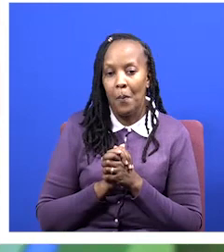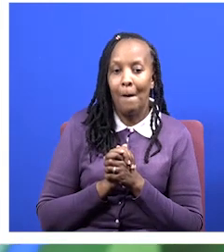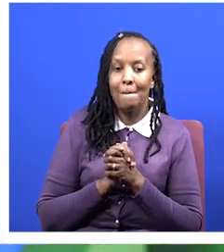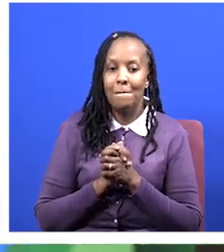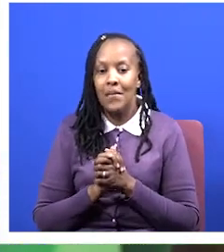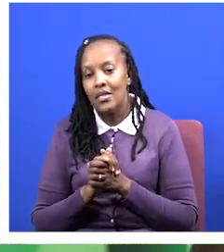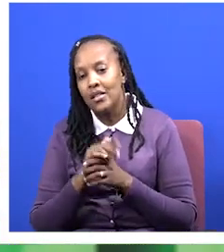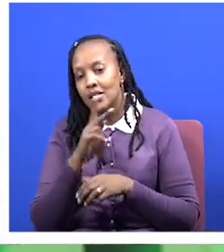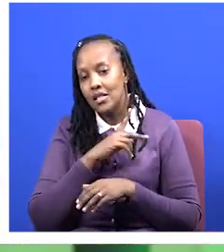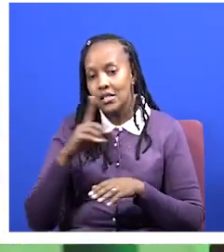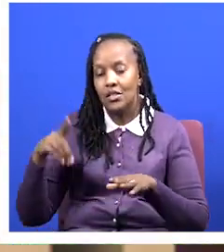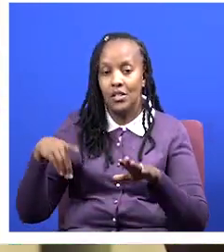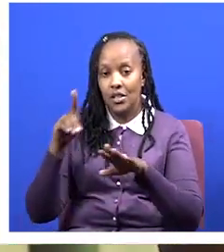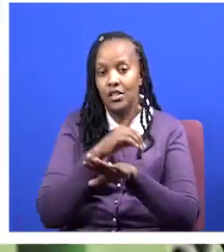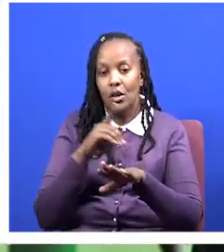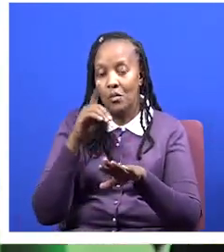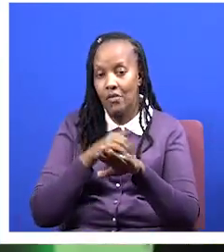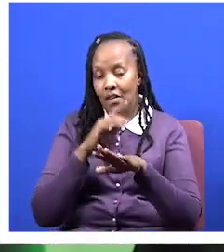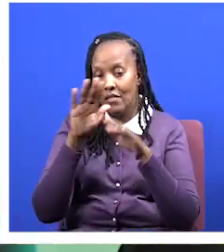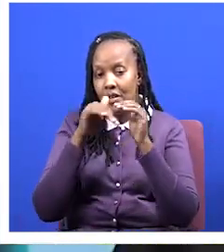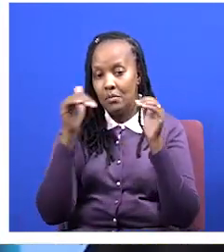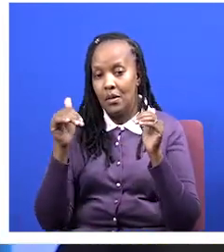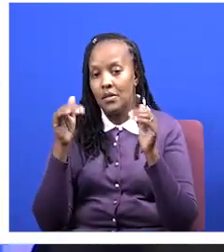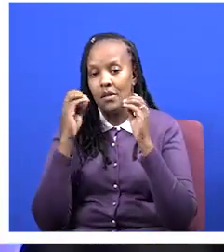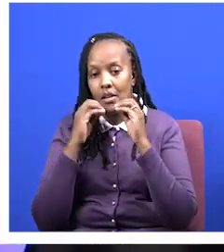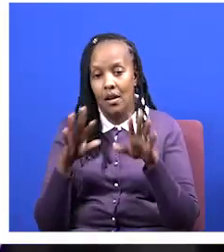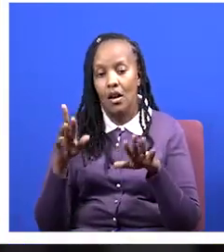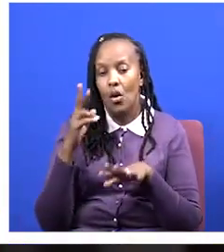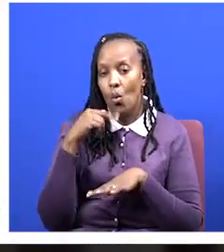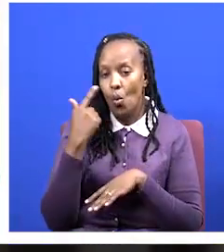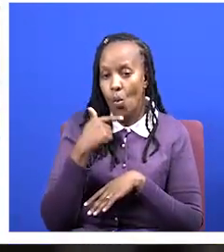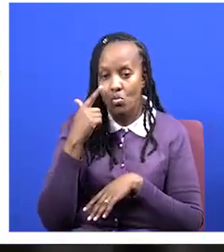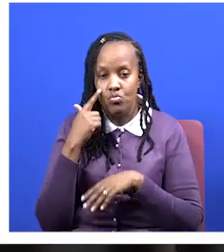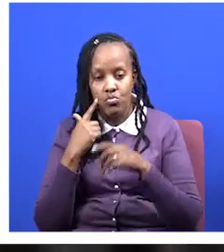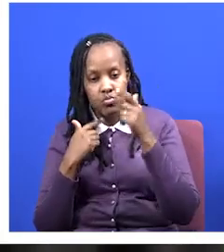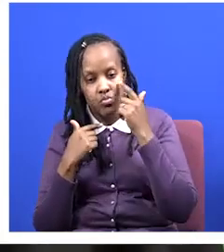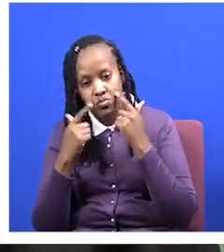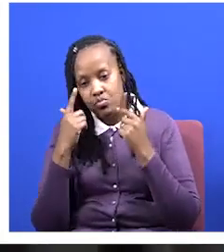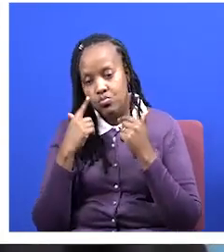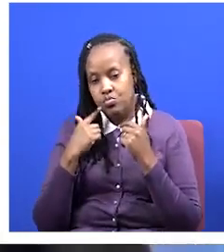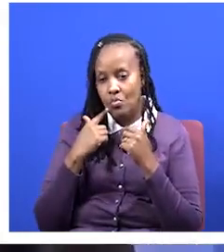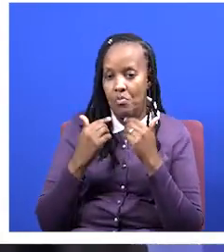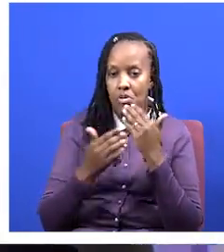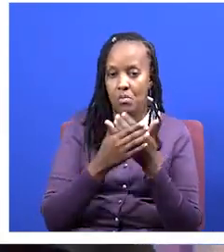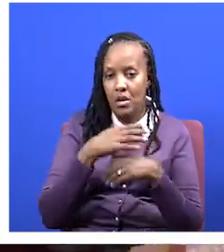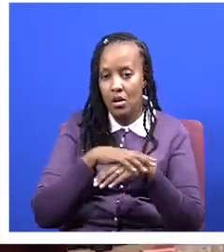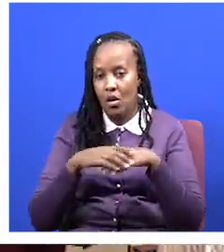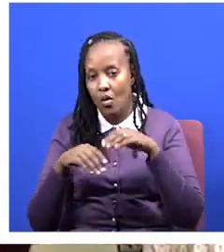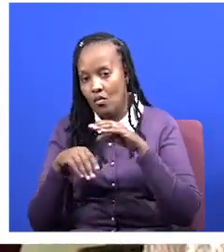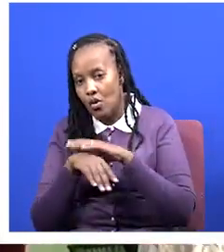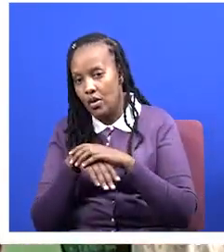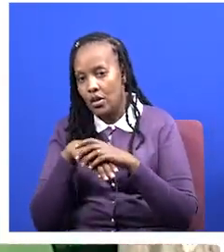Blessed are the poor in spirit, for theirs is the kingdom of heaven. Blessed are those who mourn, for